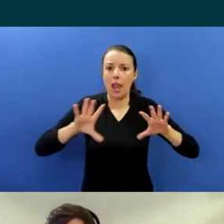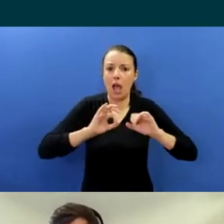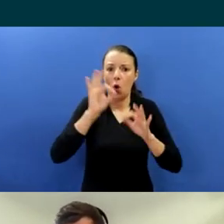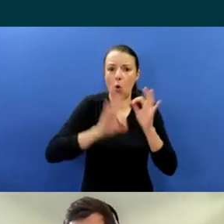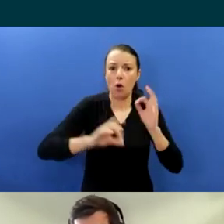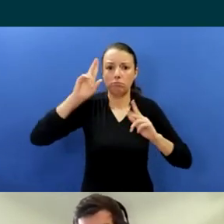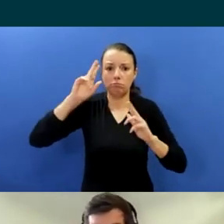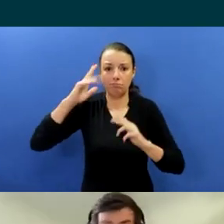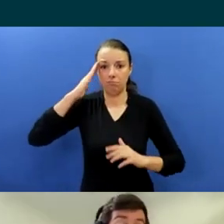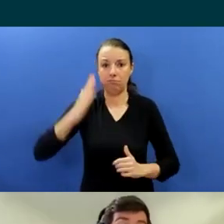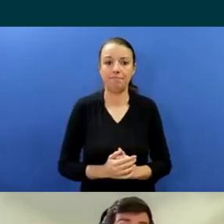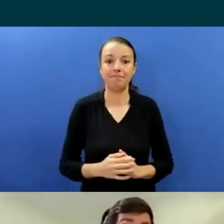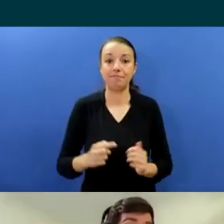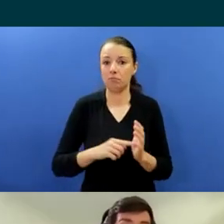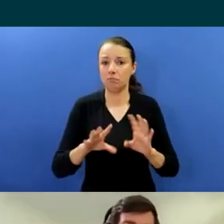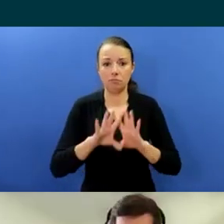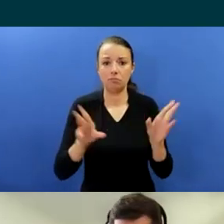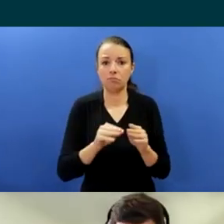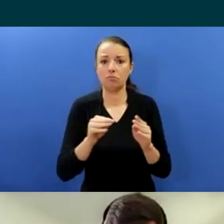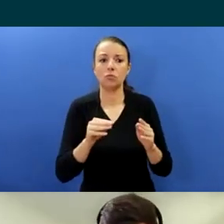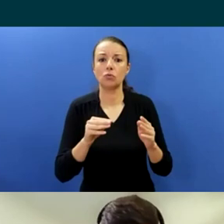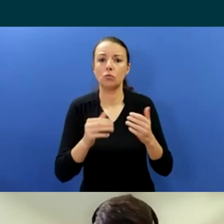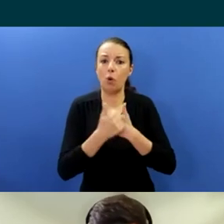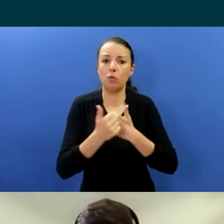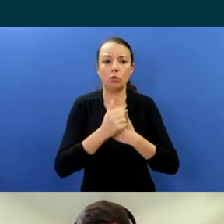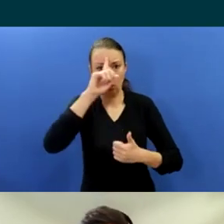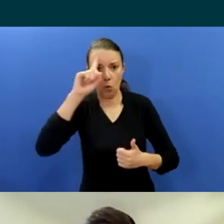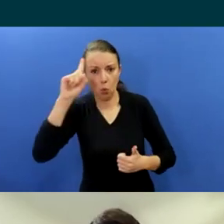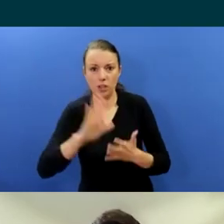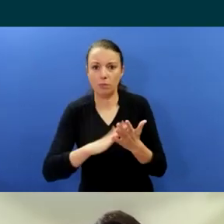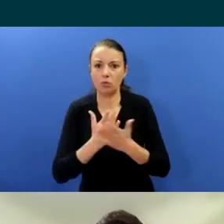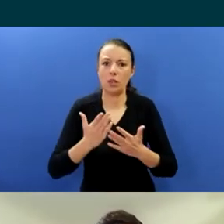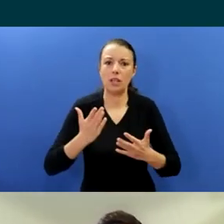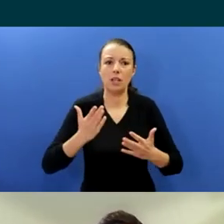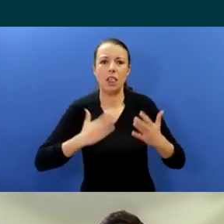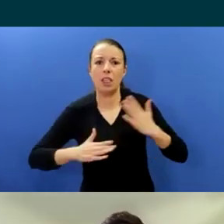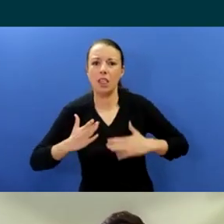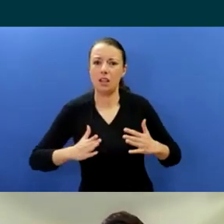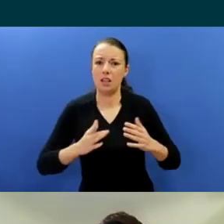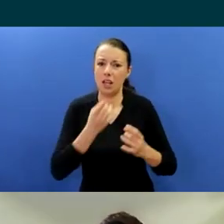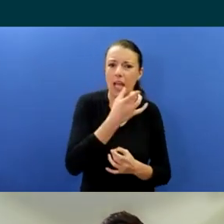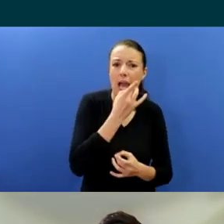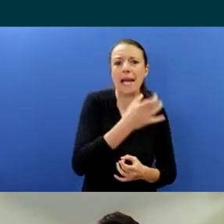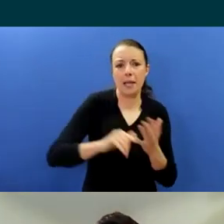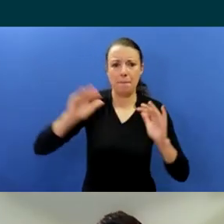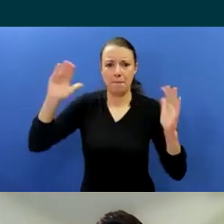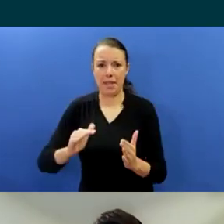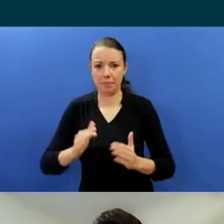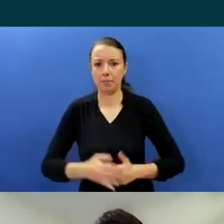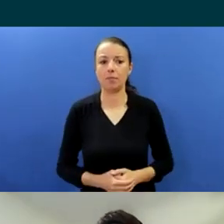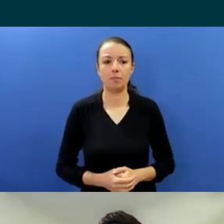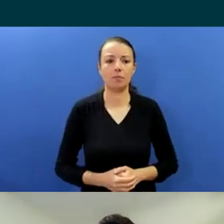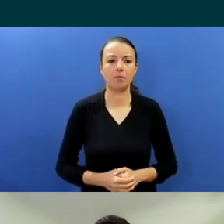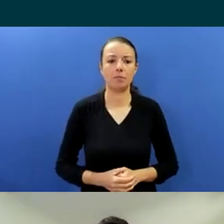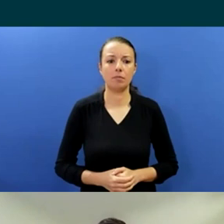Also, this risk cannot be totally excluded. And last but not least, also informal participation